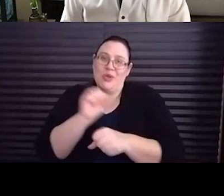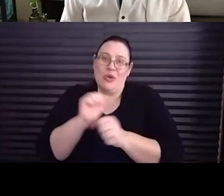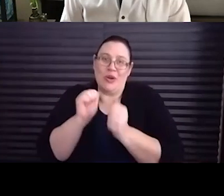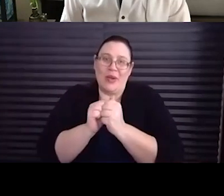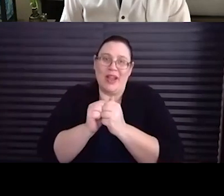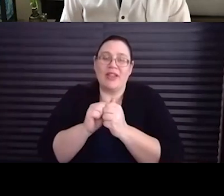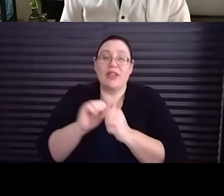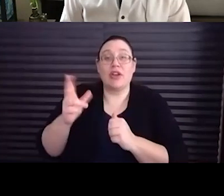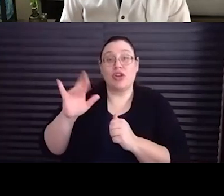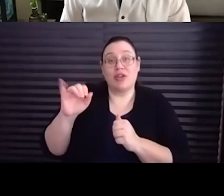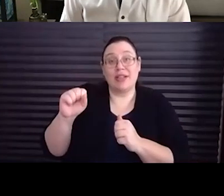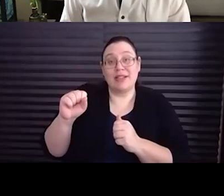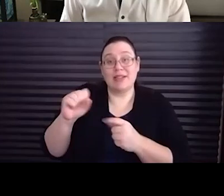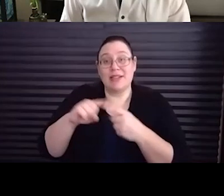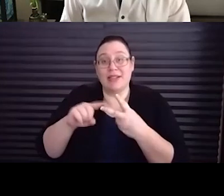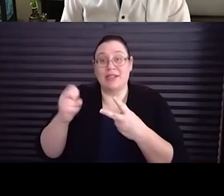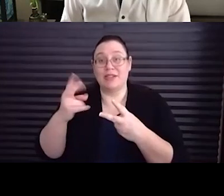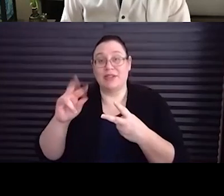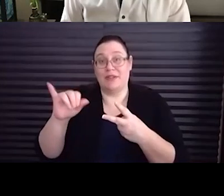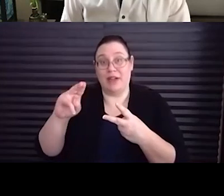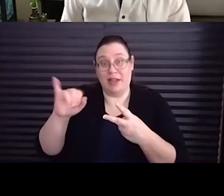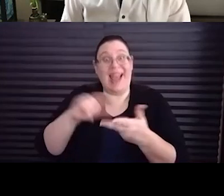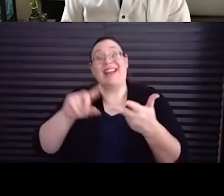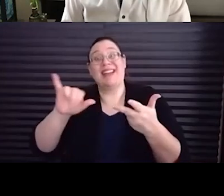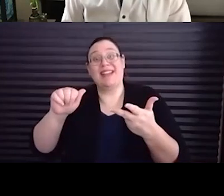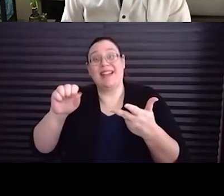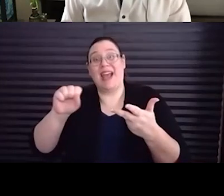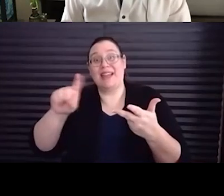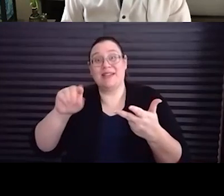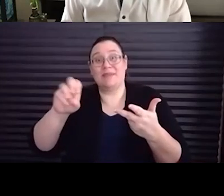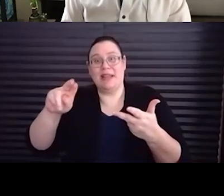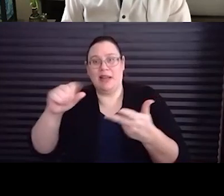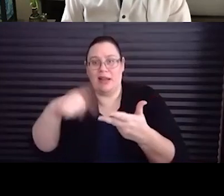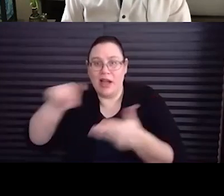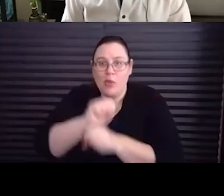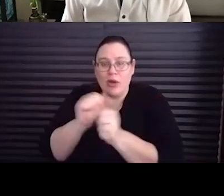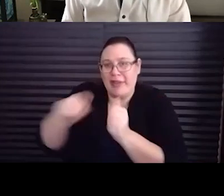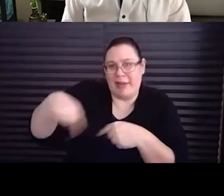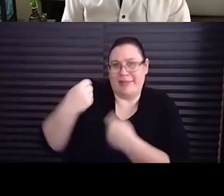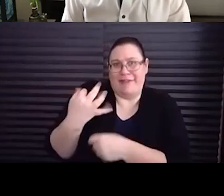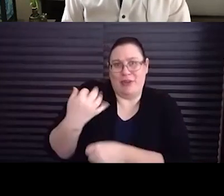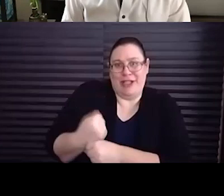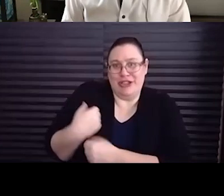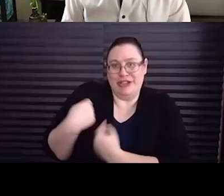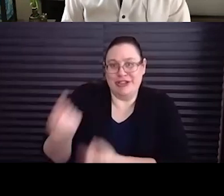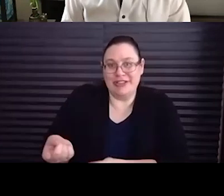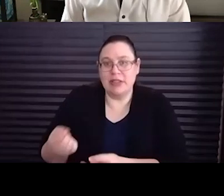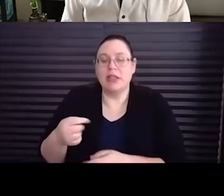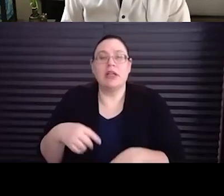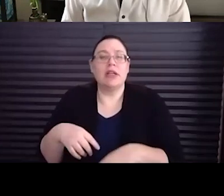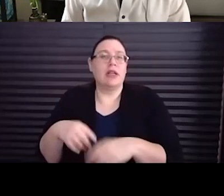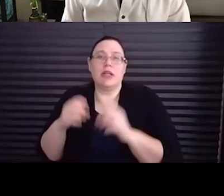actually Chris, Shivani, and Yasmina on their social media presences at one time in the last years. And it's